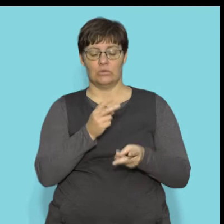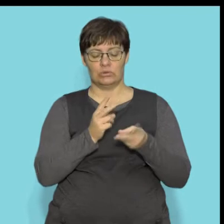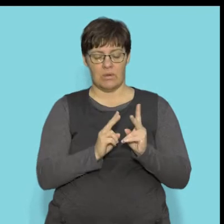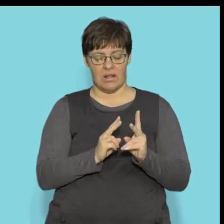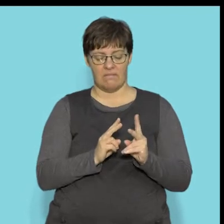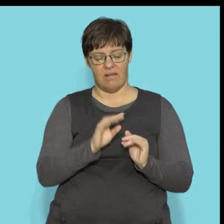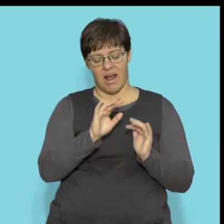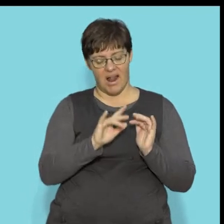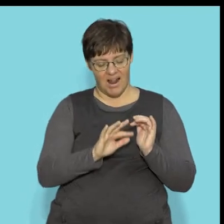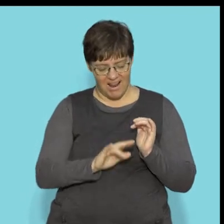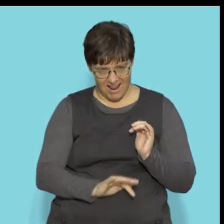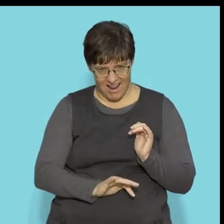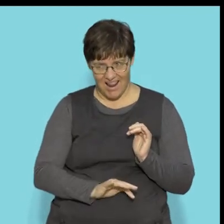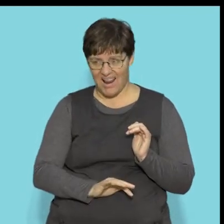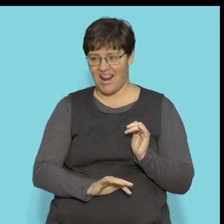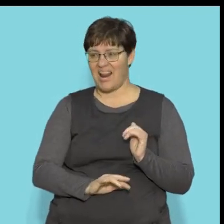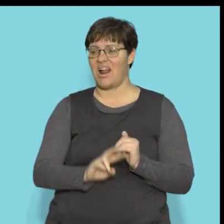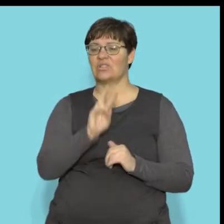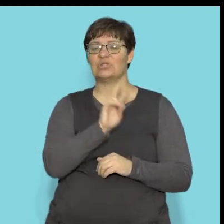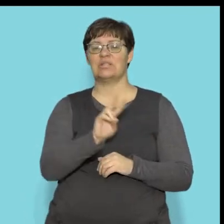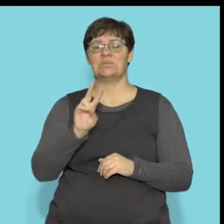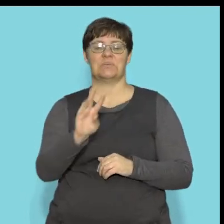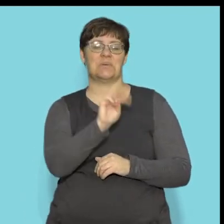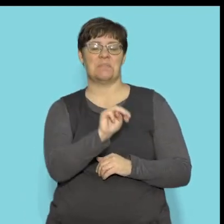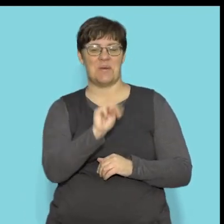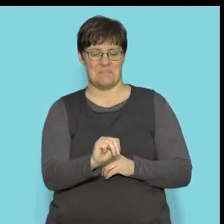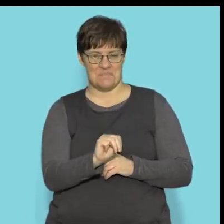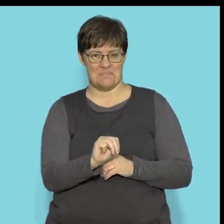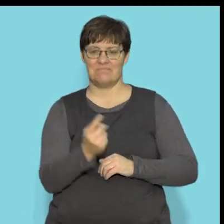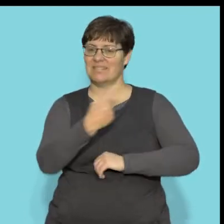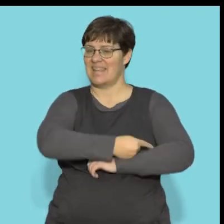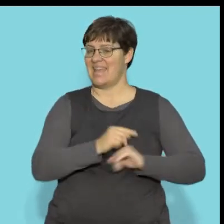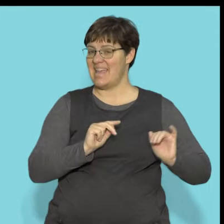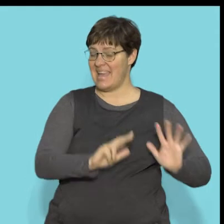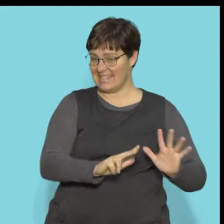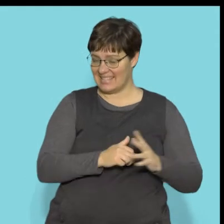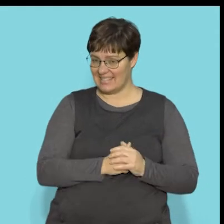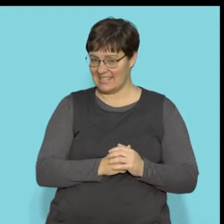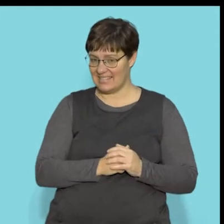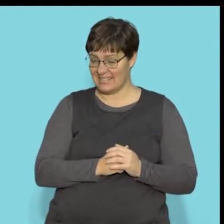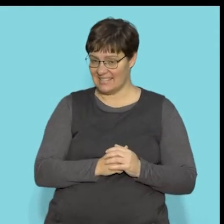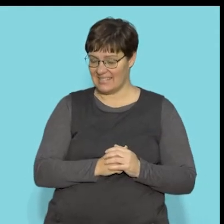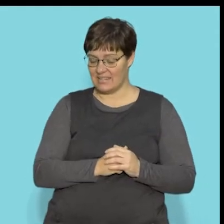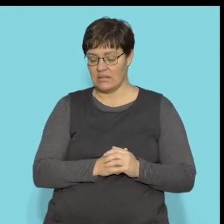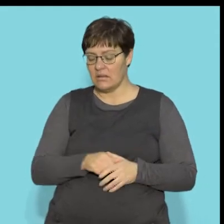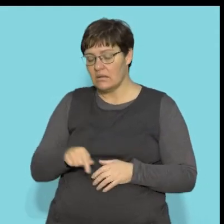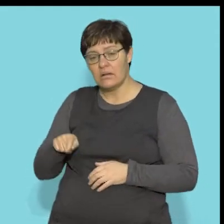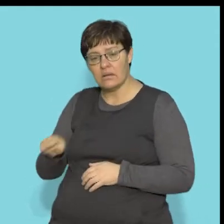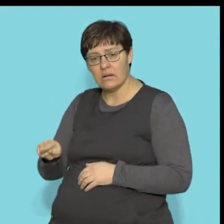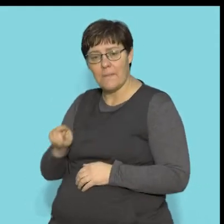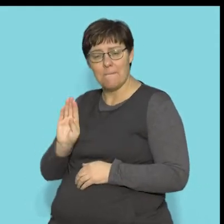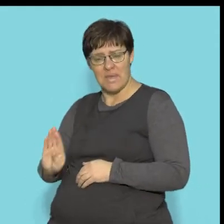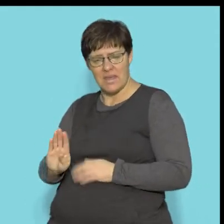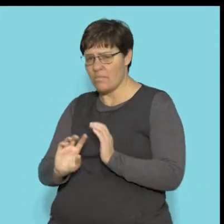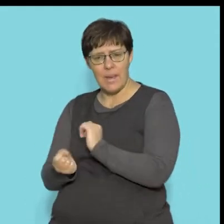12, all the way up to 22 millimeters on day 8. In the meantime, what was happening in